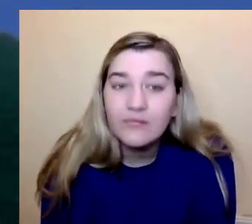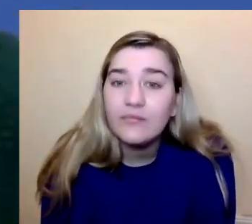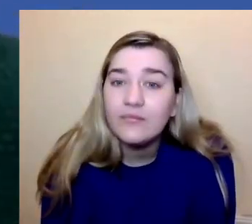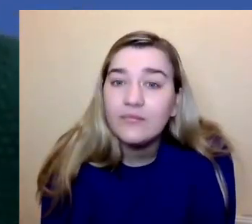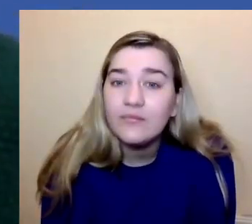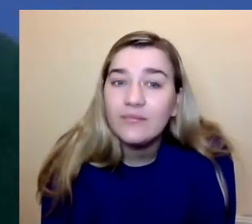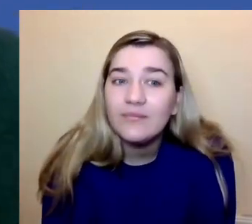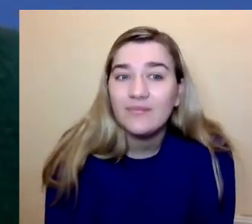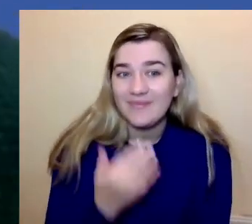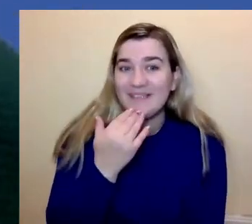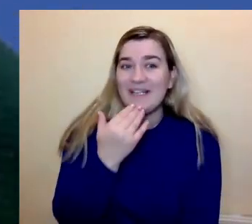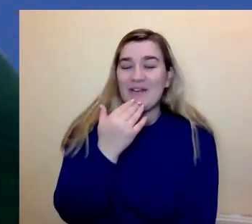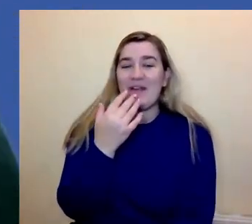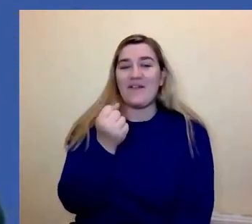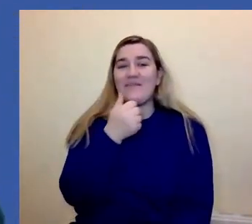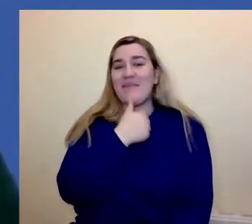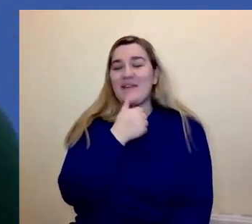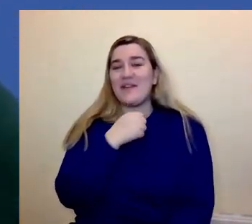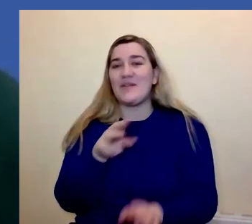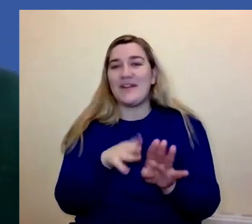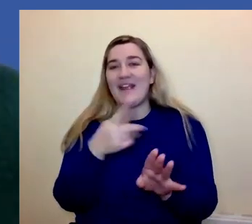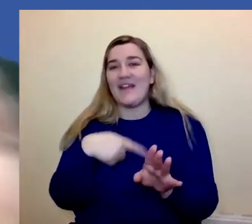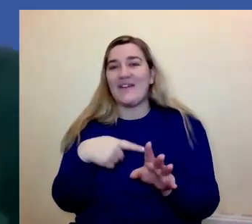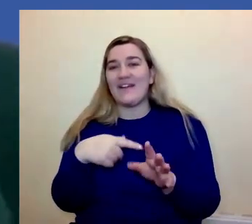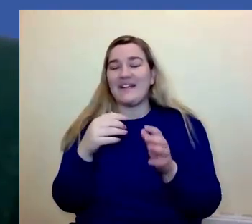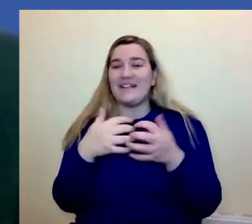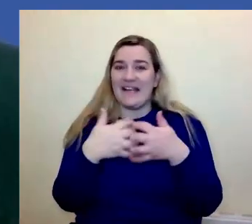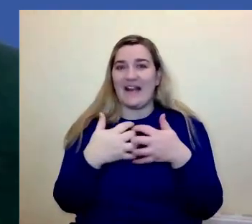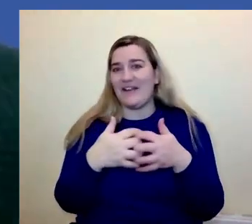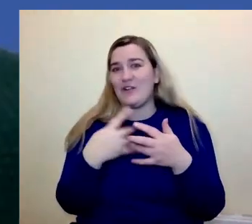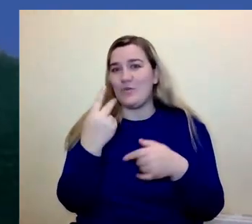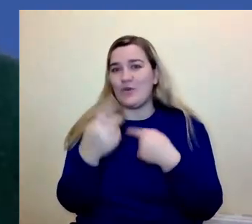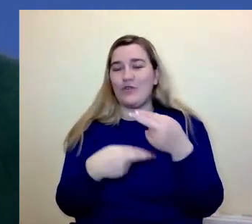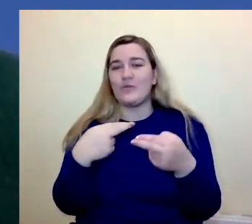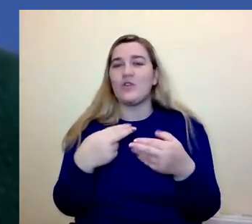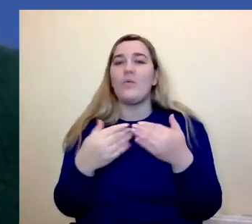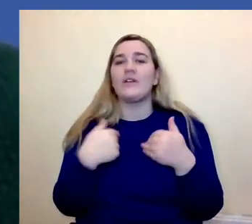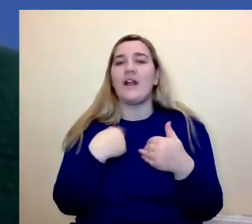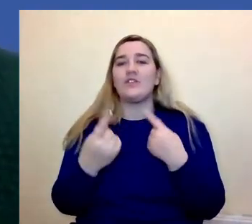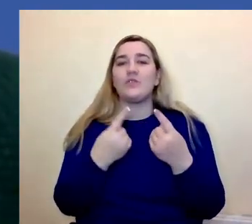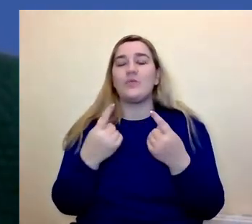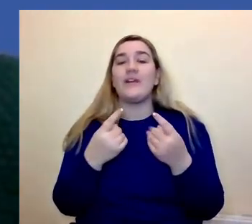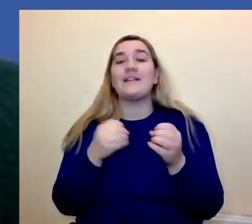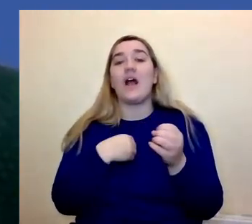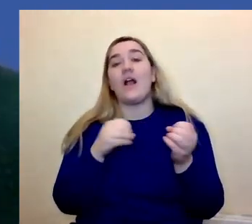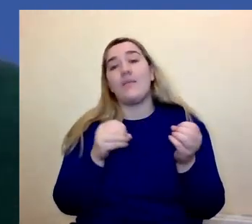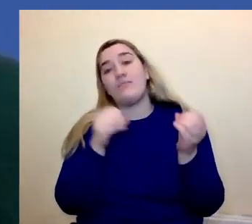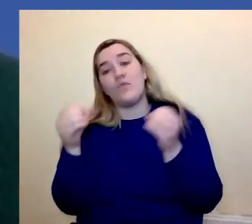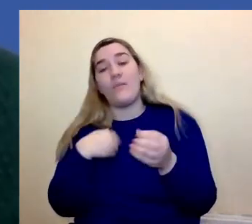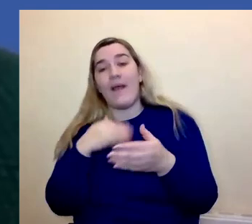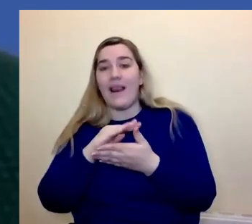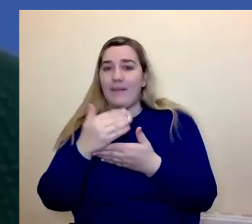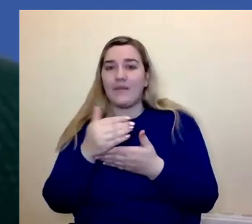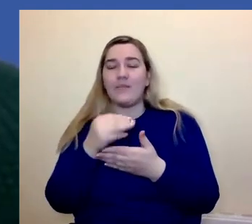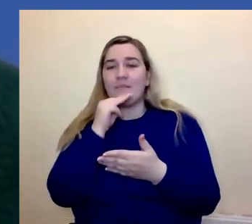So thank you for having patience with our technology all in one room. I think what I will do is I will move my machine around so that we don't